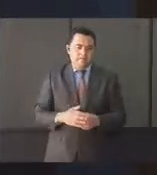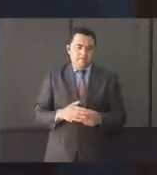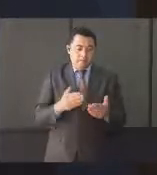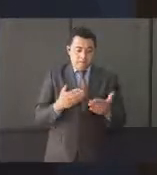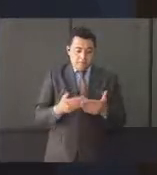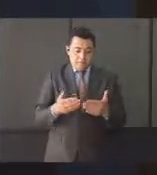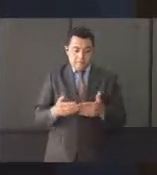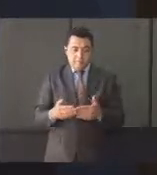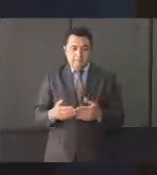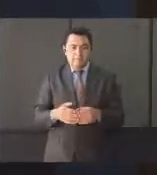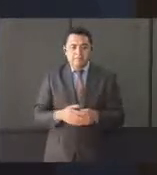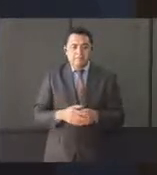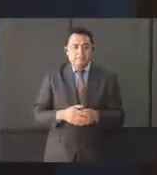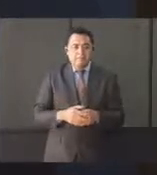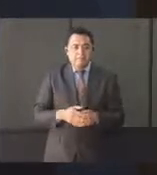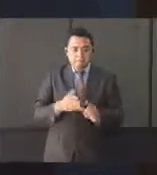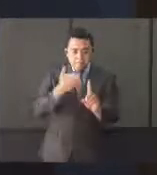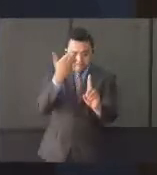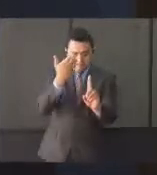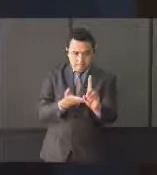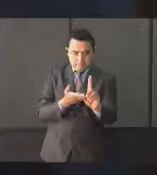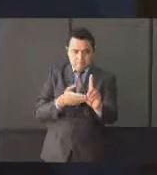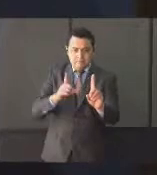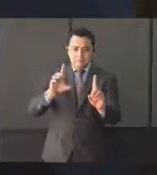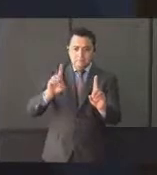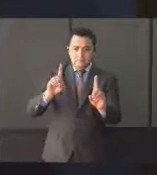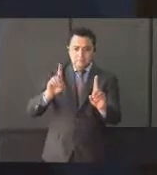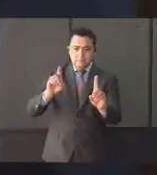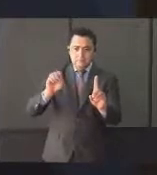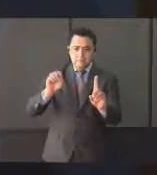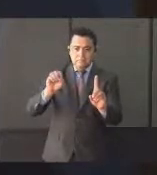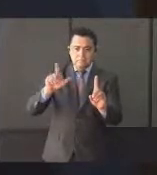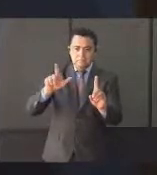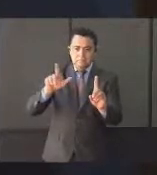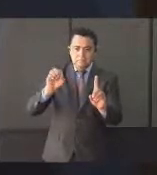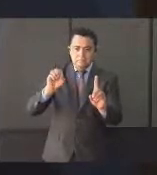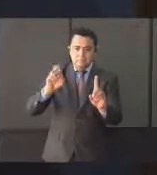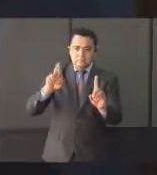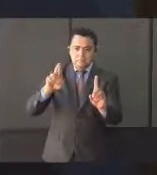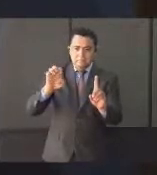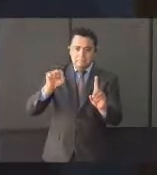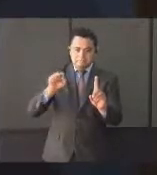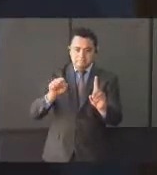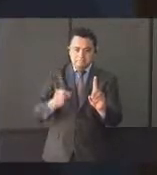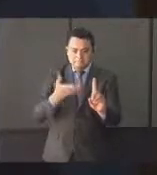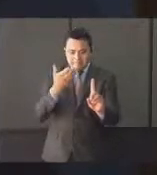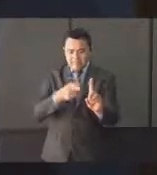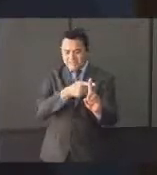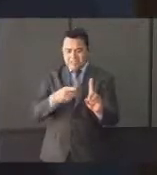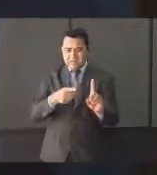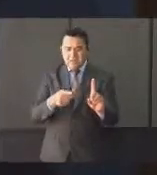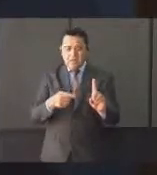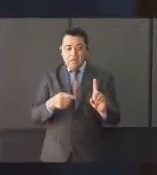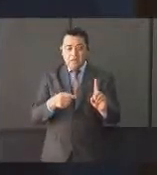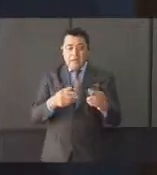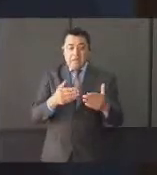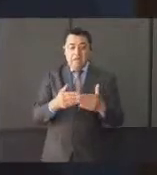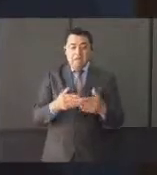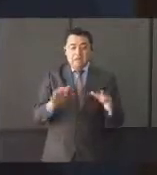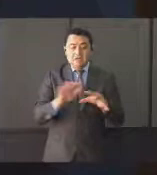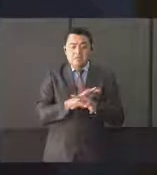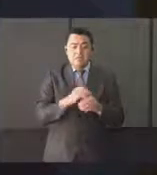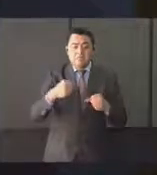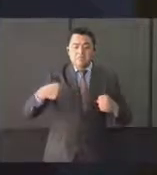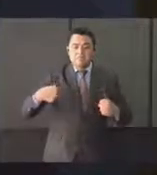floor now to Maria Dolores Paris. We go to the border now, one of the